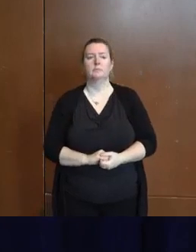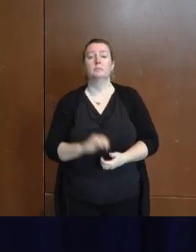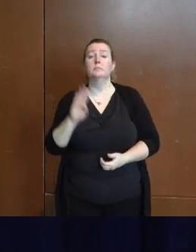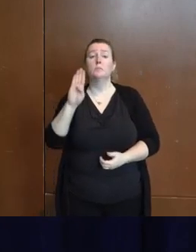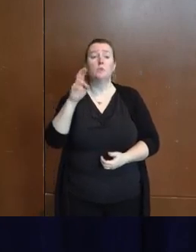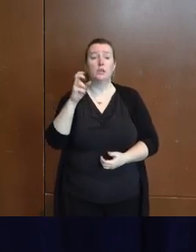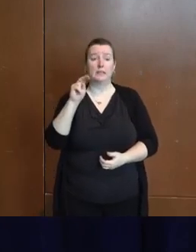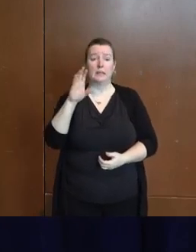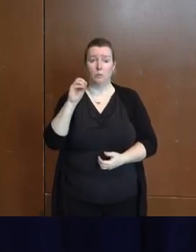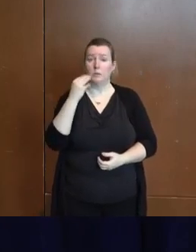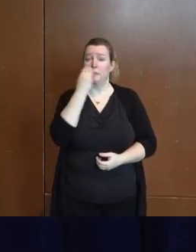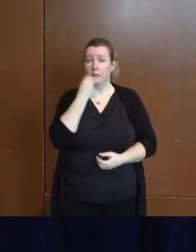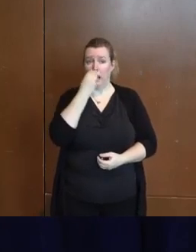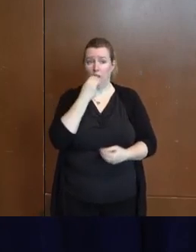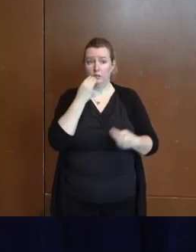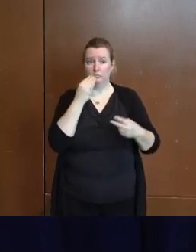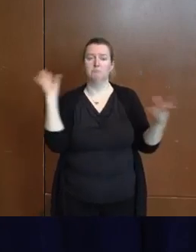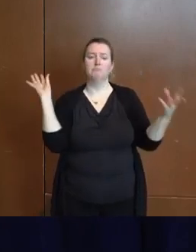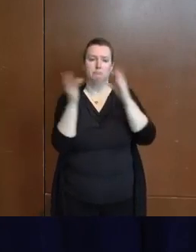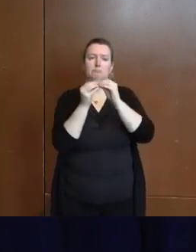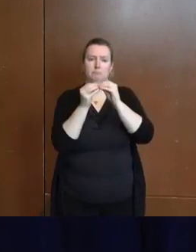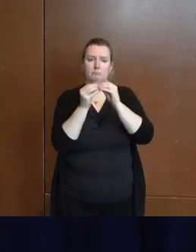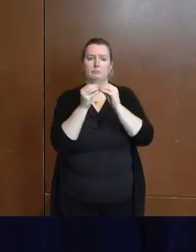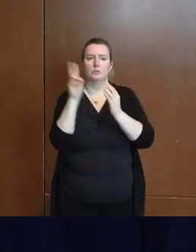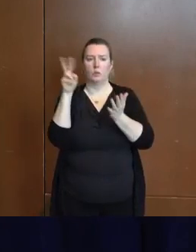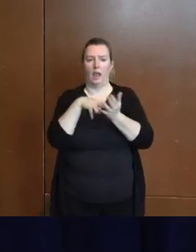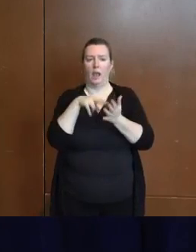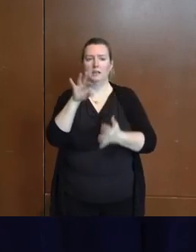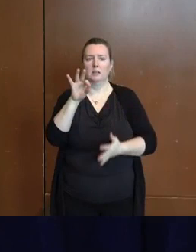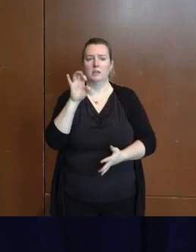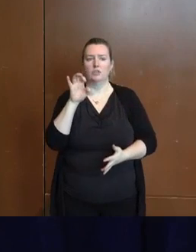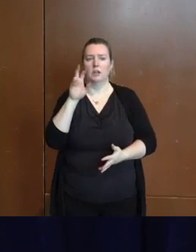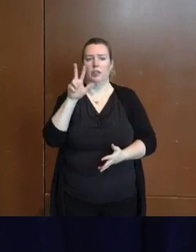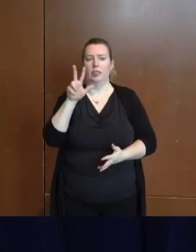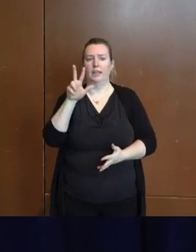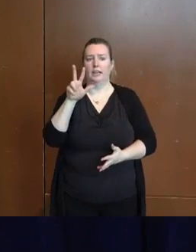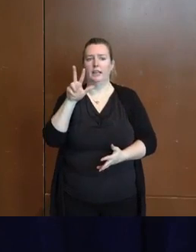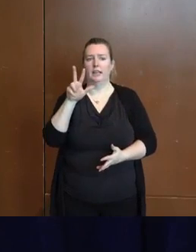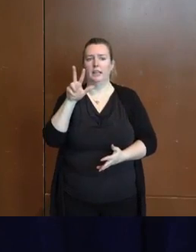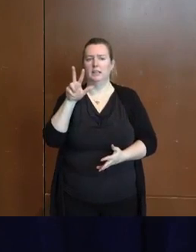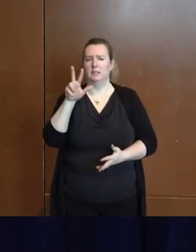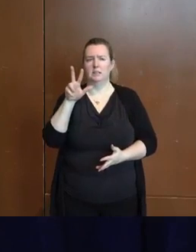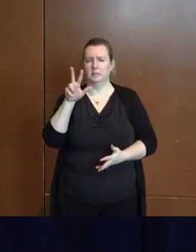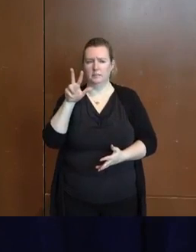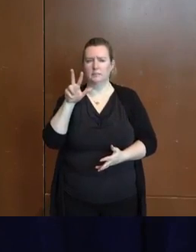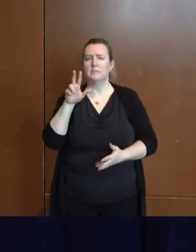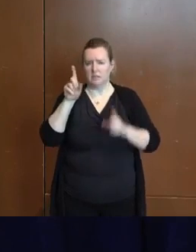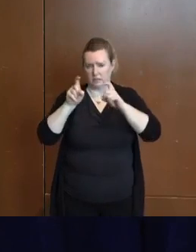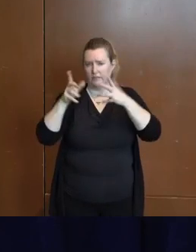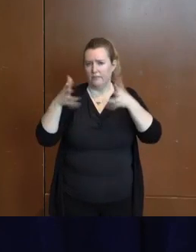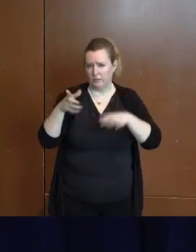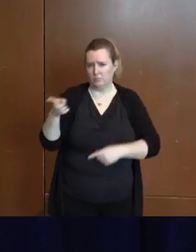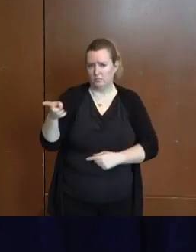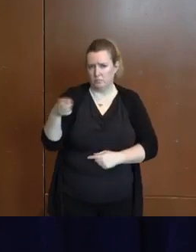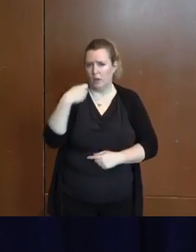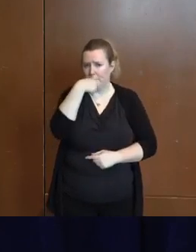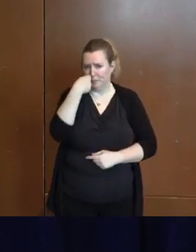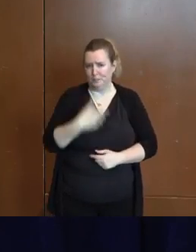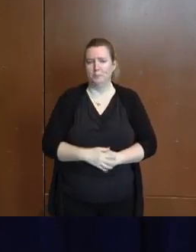2,593 individuals, with 1,052, remember they're all symptomatics, all of our tests are symptomatic